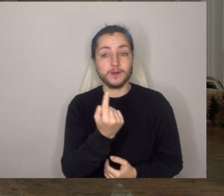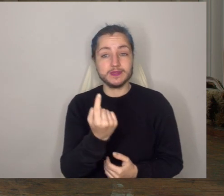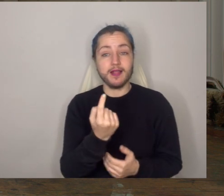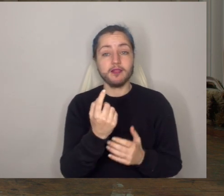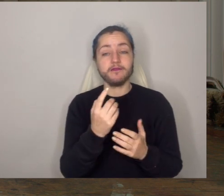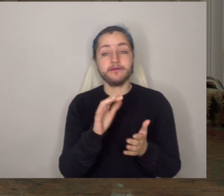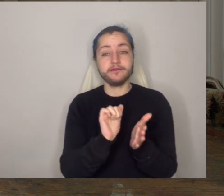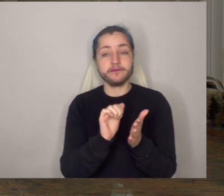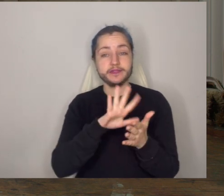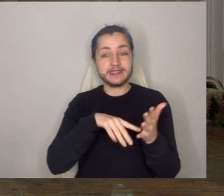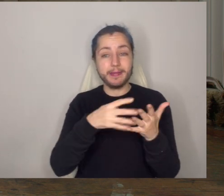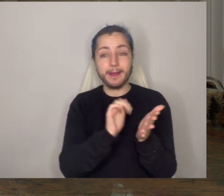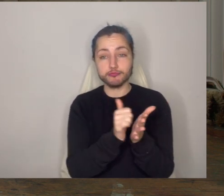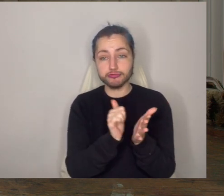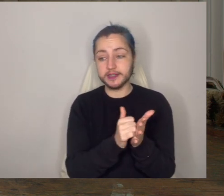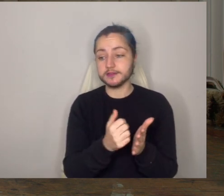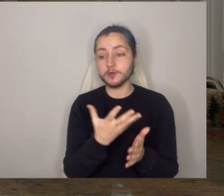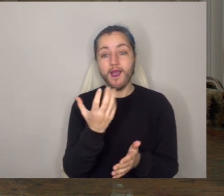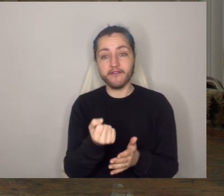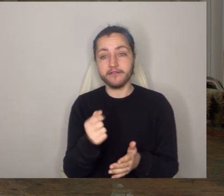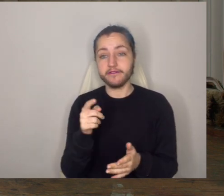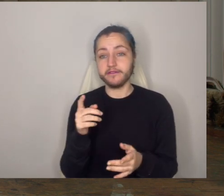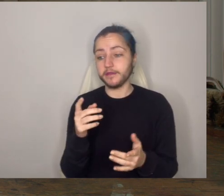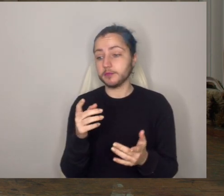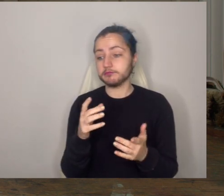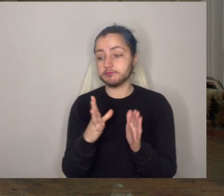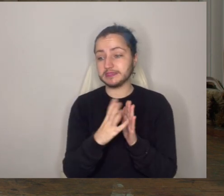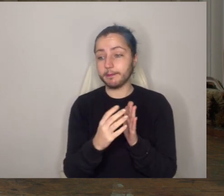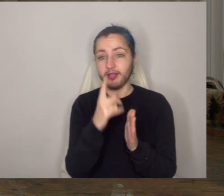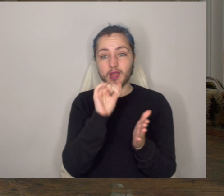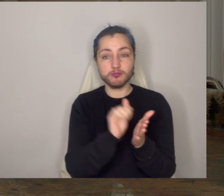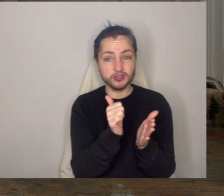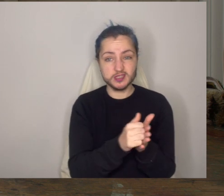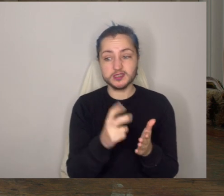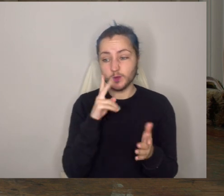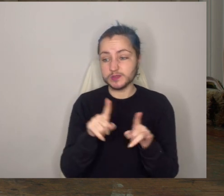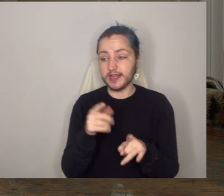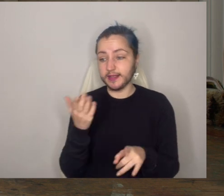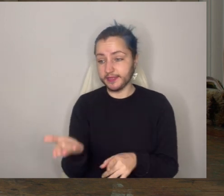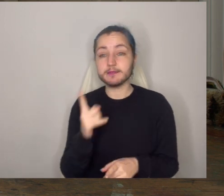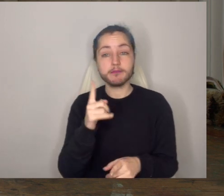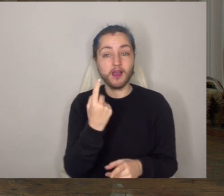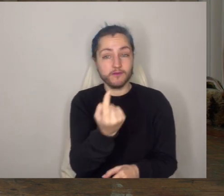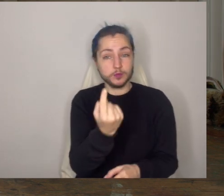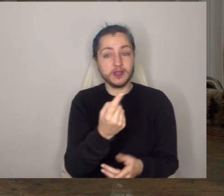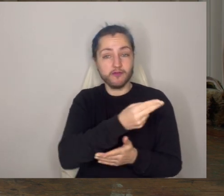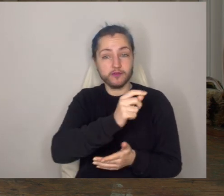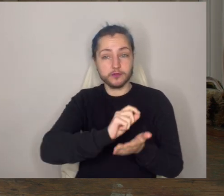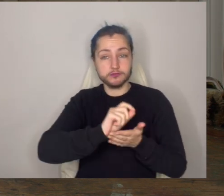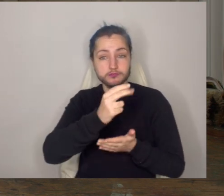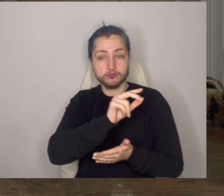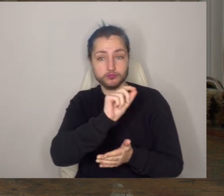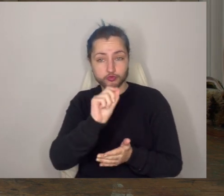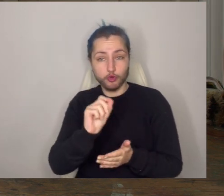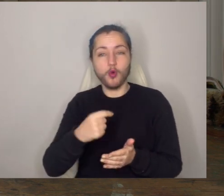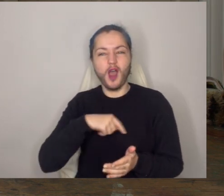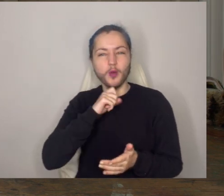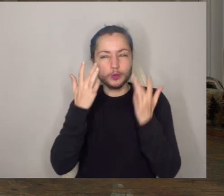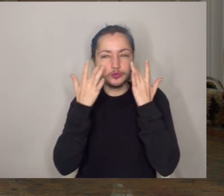So while these are drying, what we can do next is to prepare the joining parts of